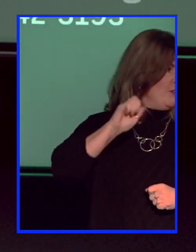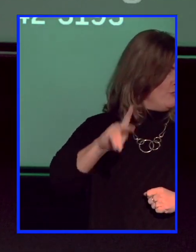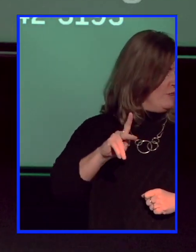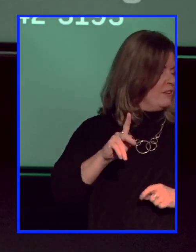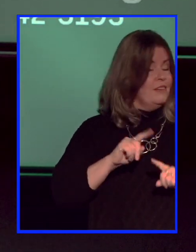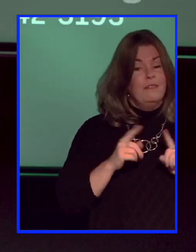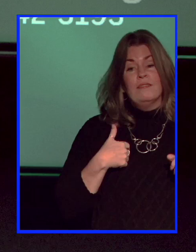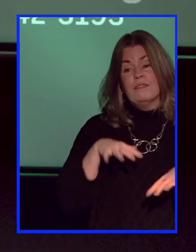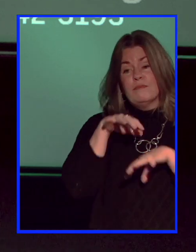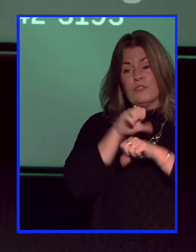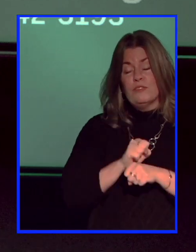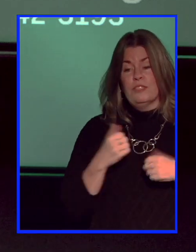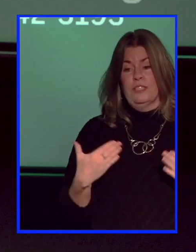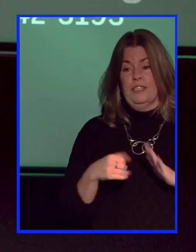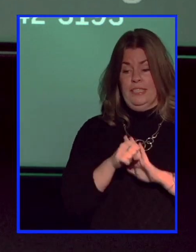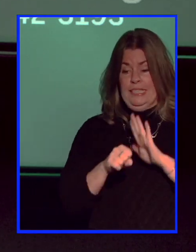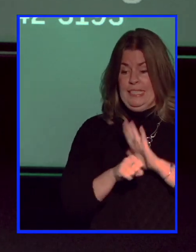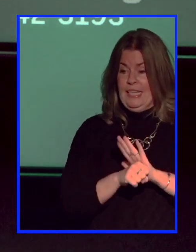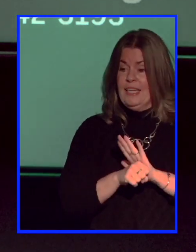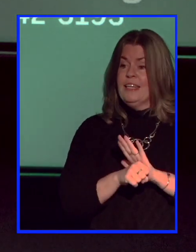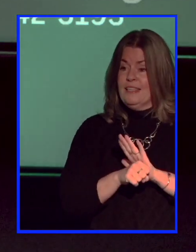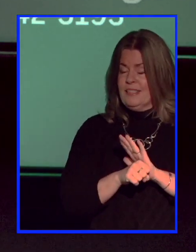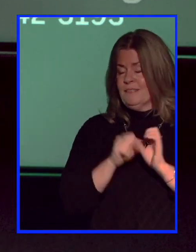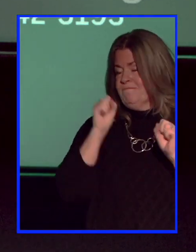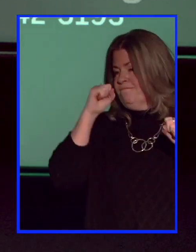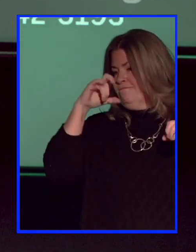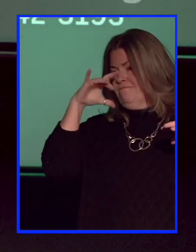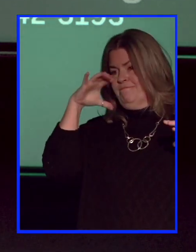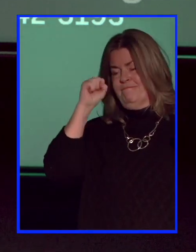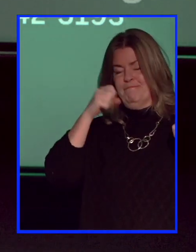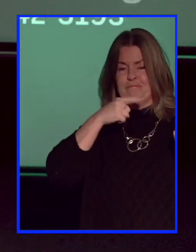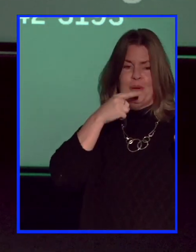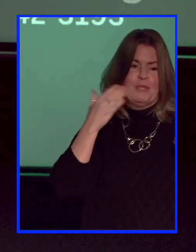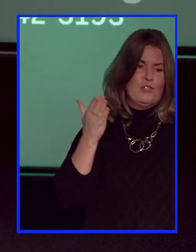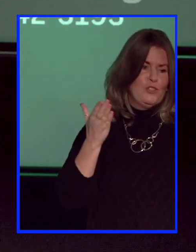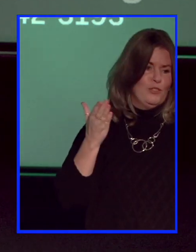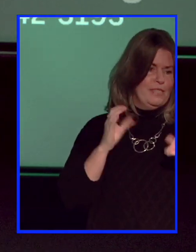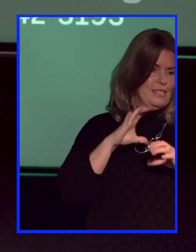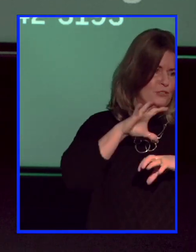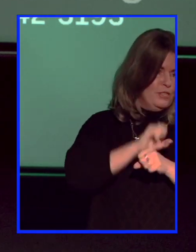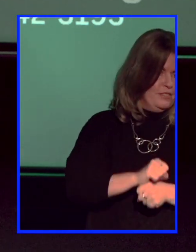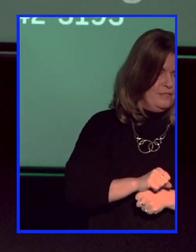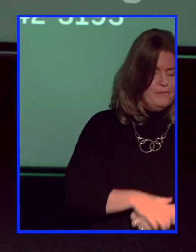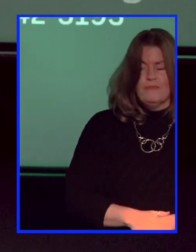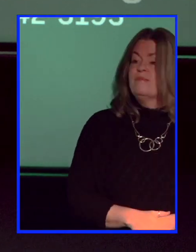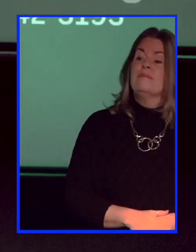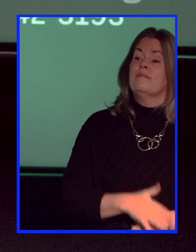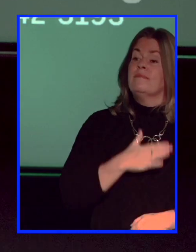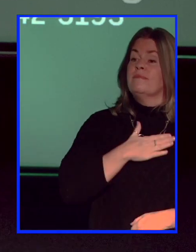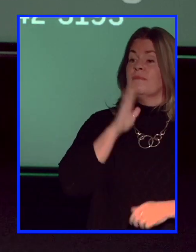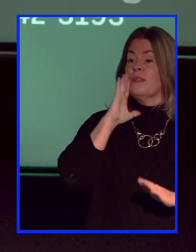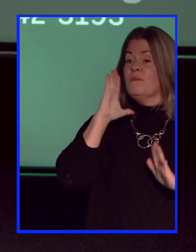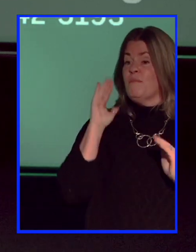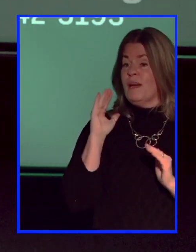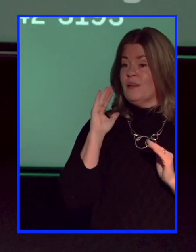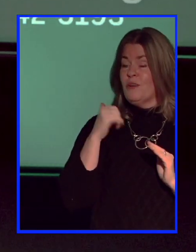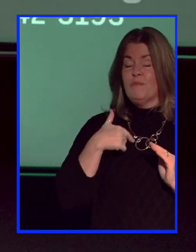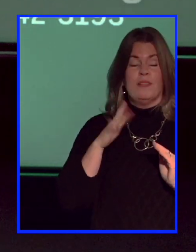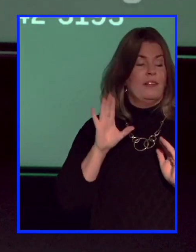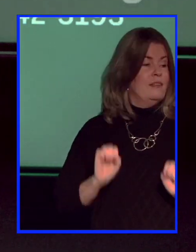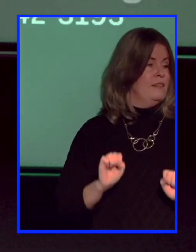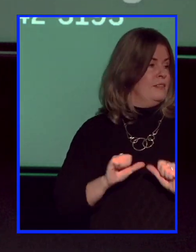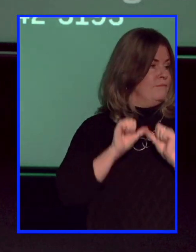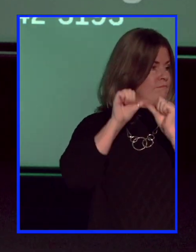a tradition here in this state that is really quite extraordinary of public service. And my hope is that I'm going to be able to